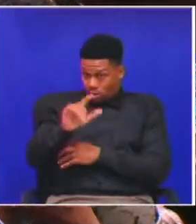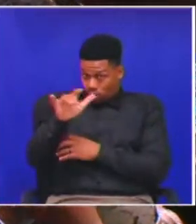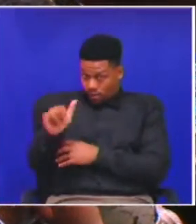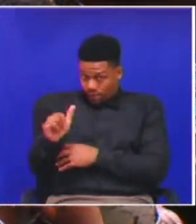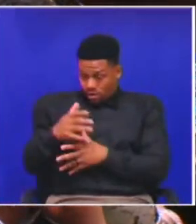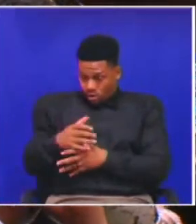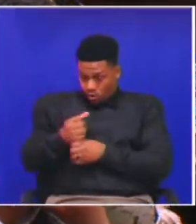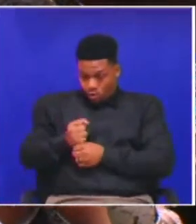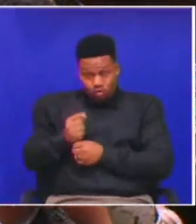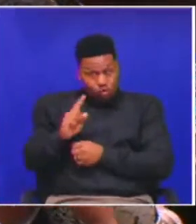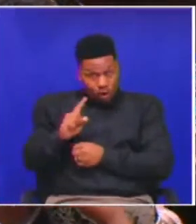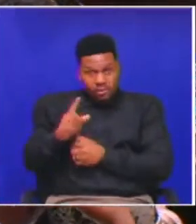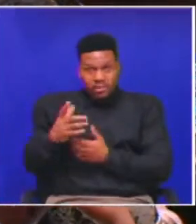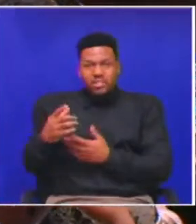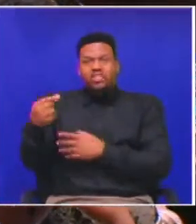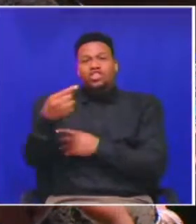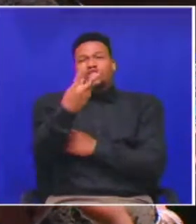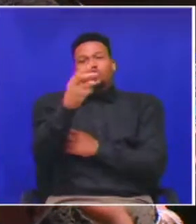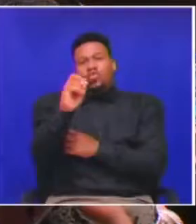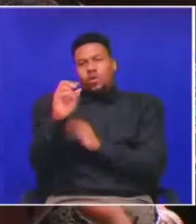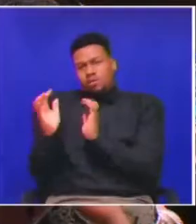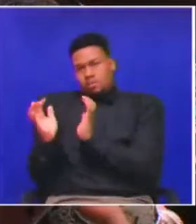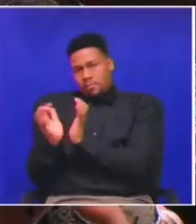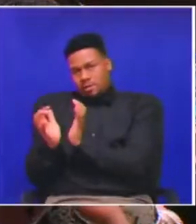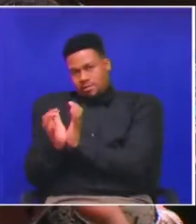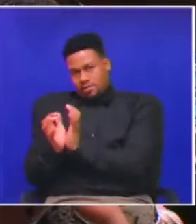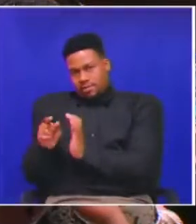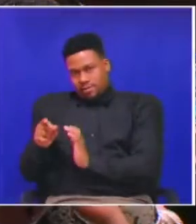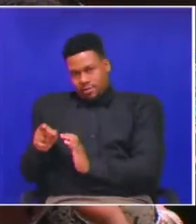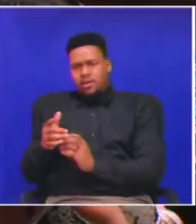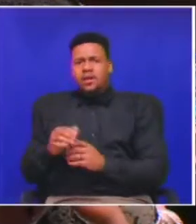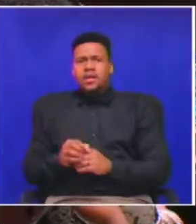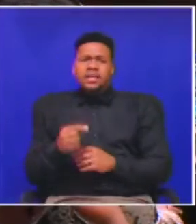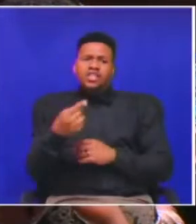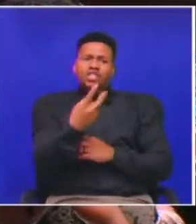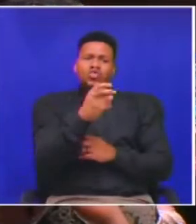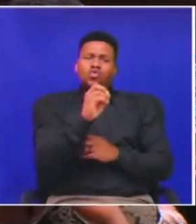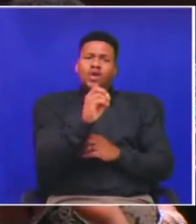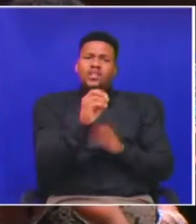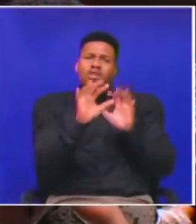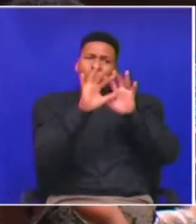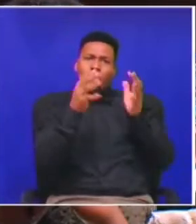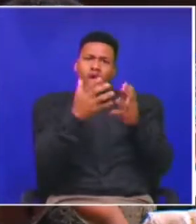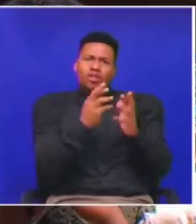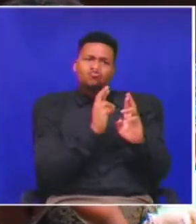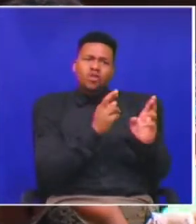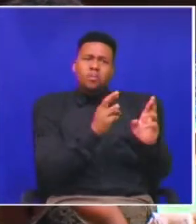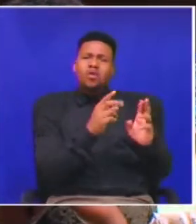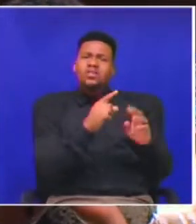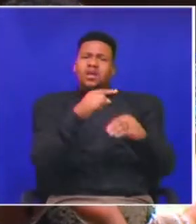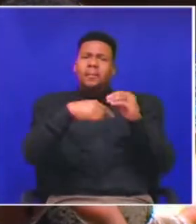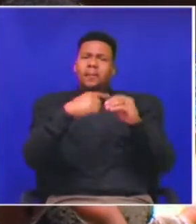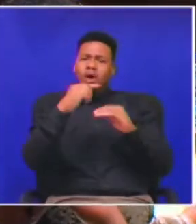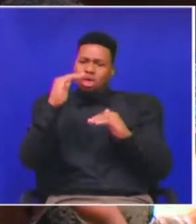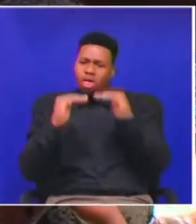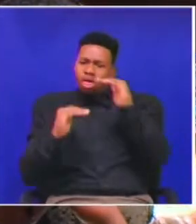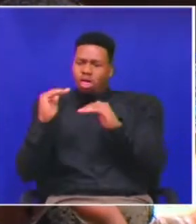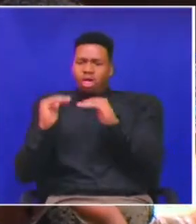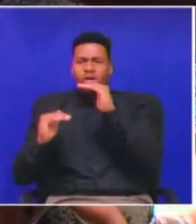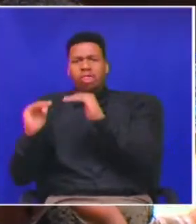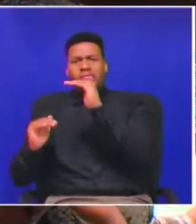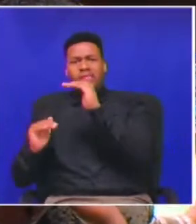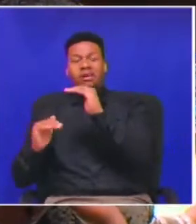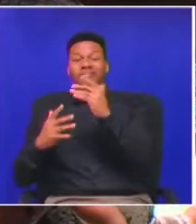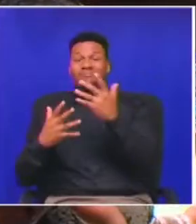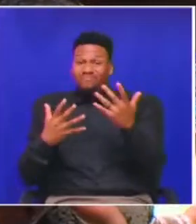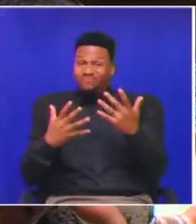whereupon the President commissioned a G20 global report on inequality amid macroeconomic fears that global wealth